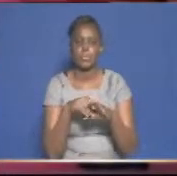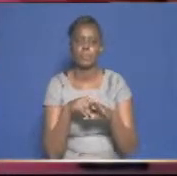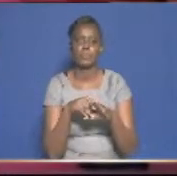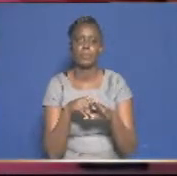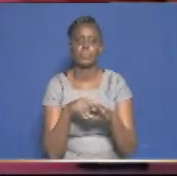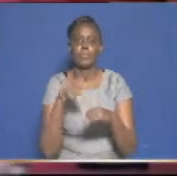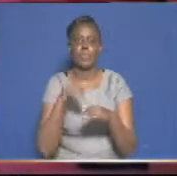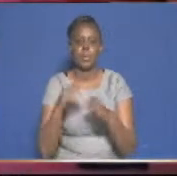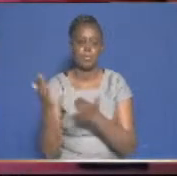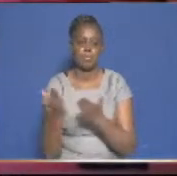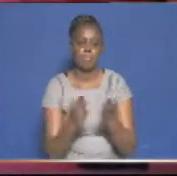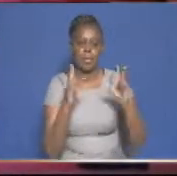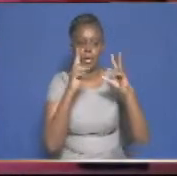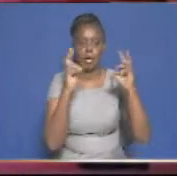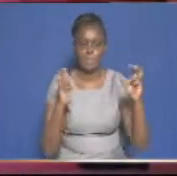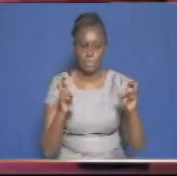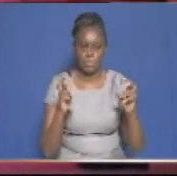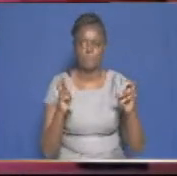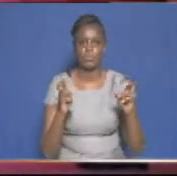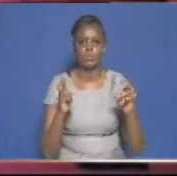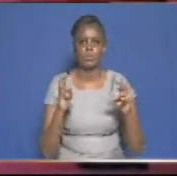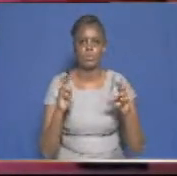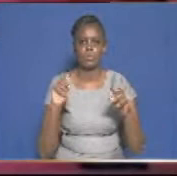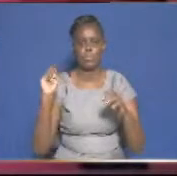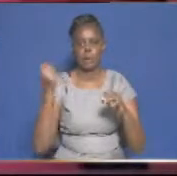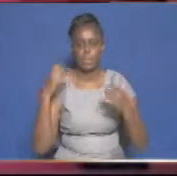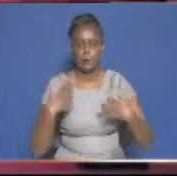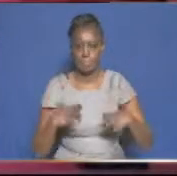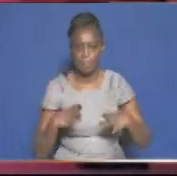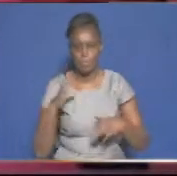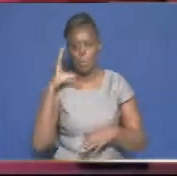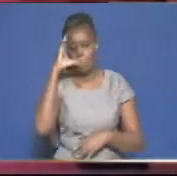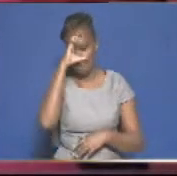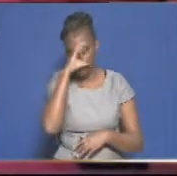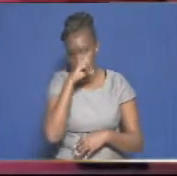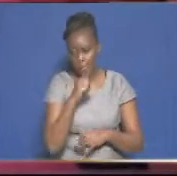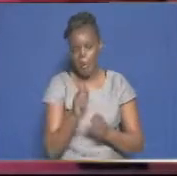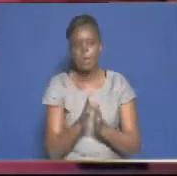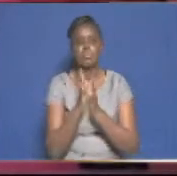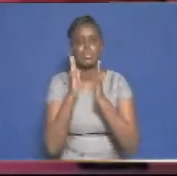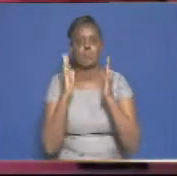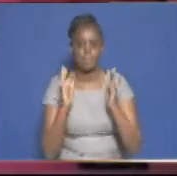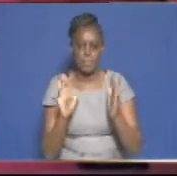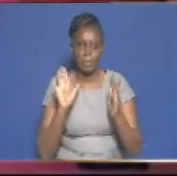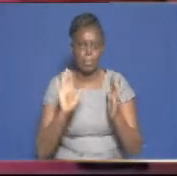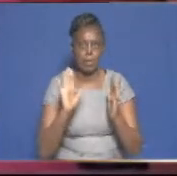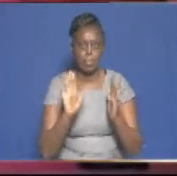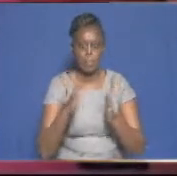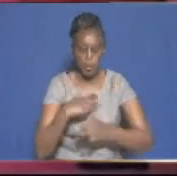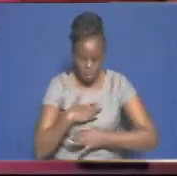in bringing up issues to the Kenyan people. So we'll miss him, and may the Lord keep